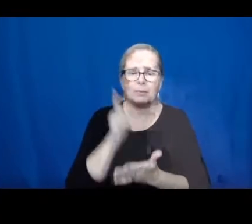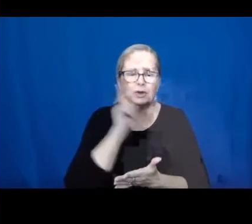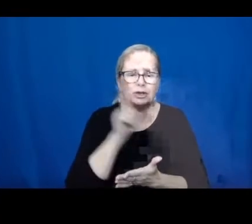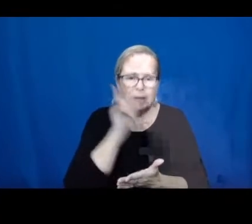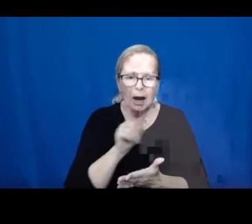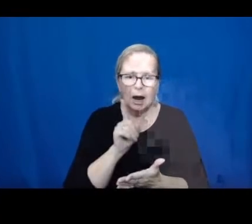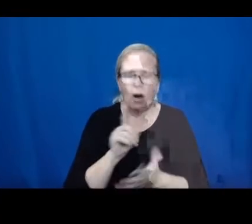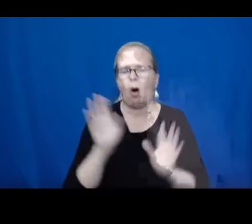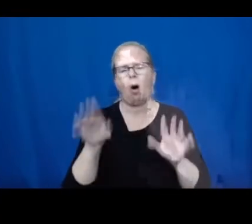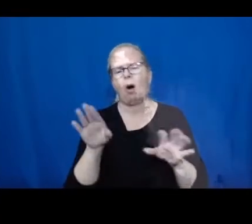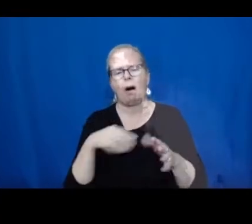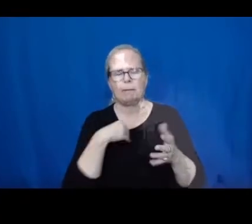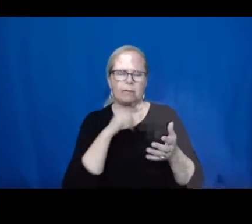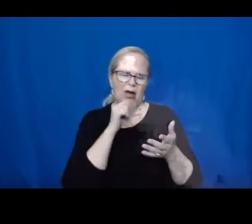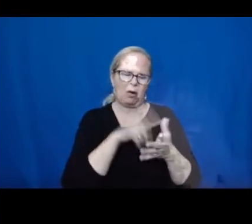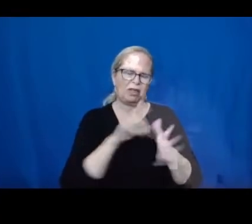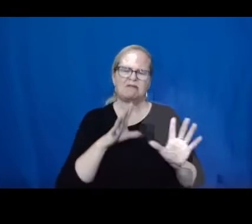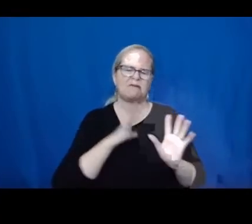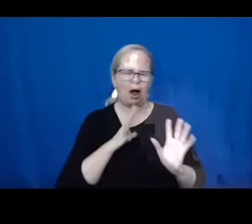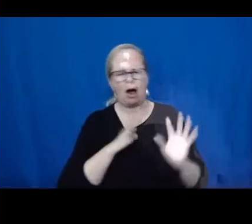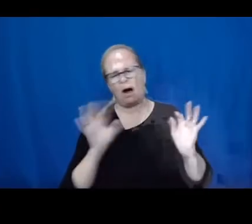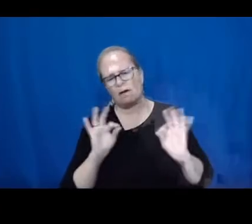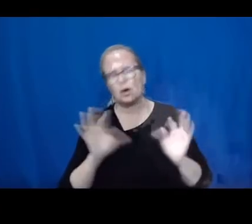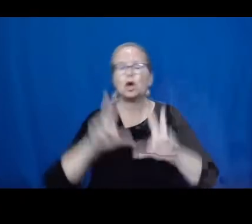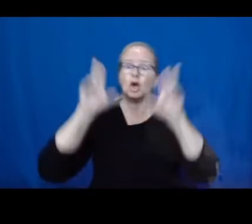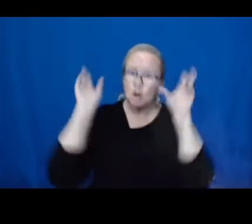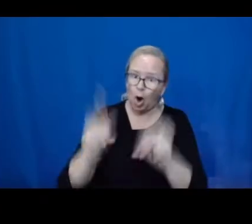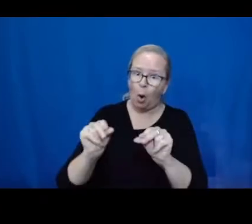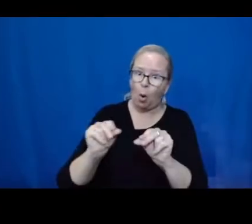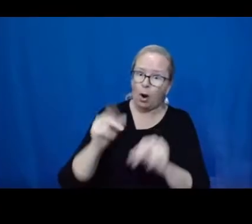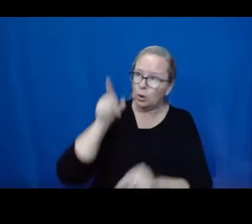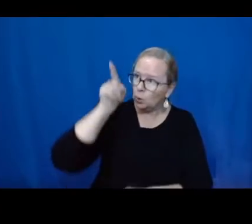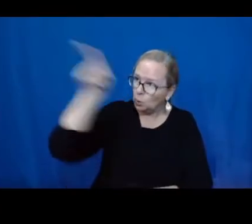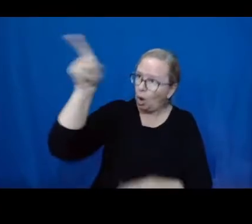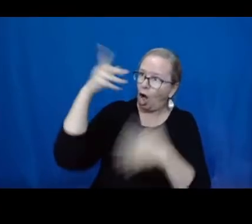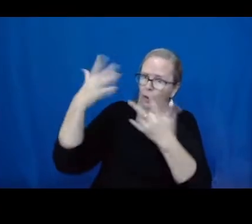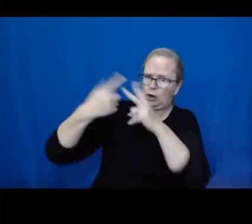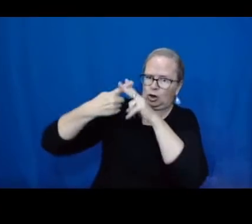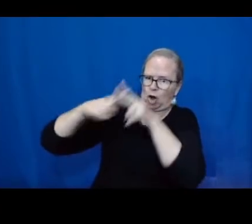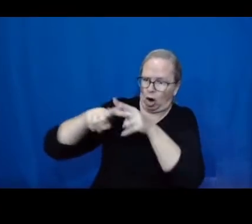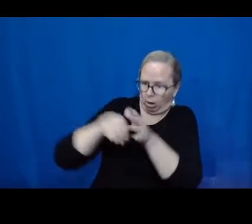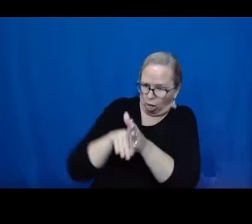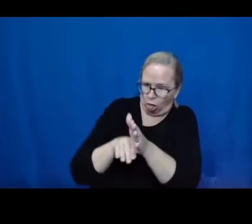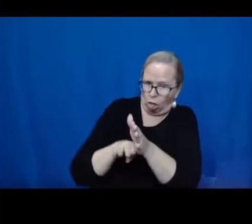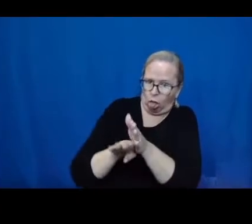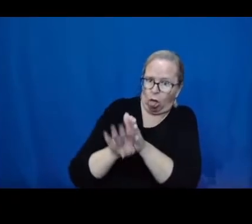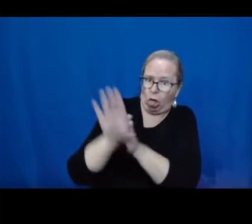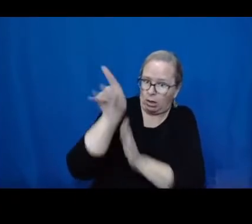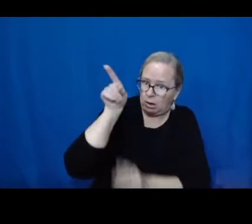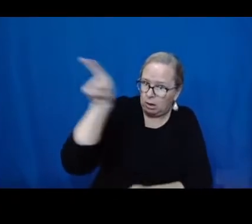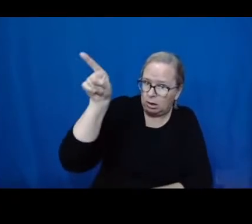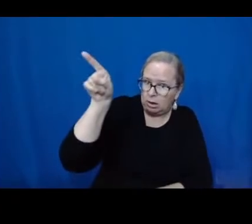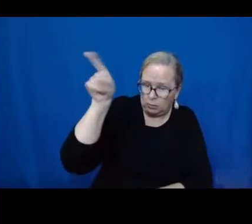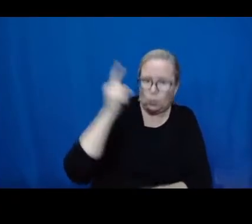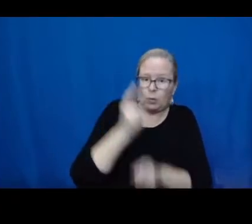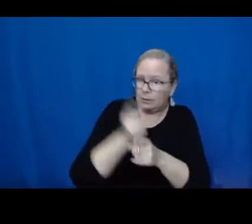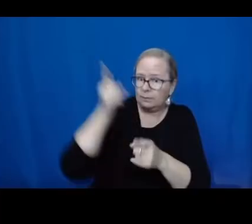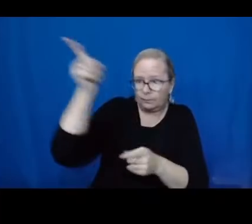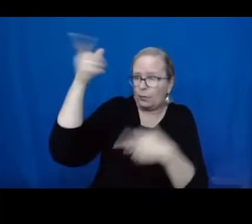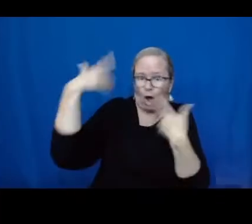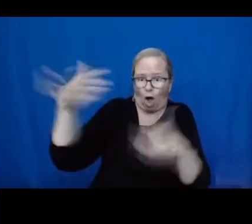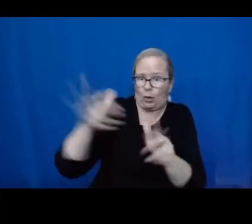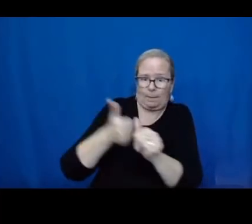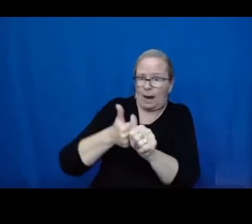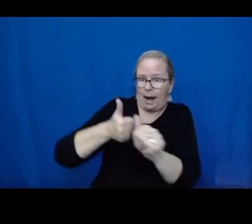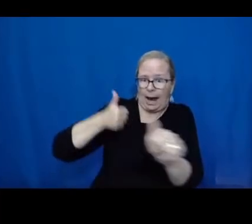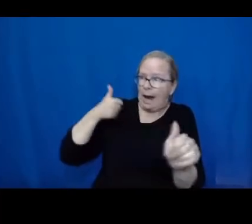And every SARS-CoV-2 virus out there applauds every time we take a walk back with whatever we're